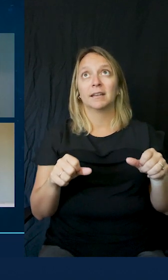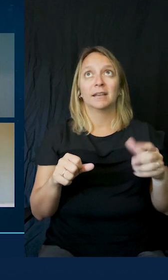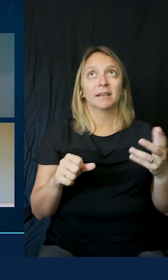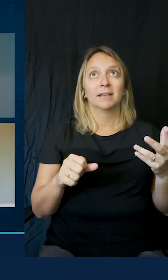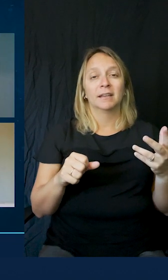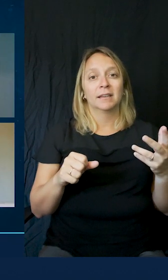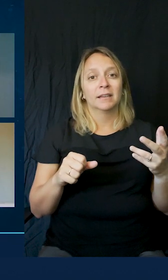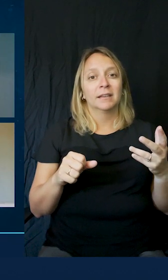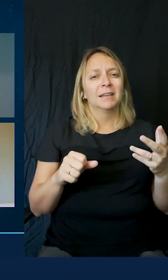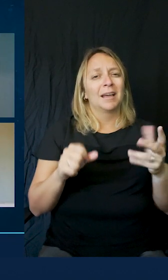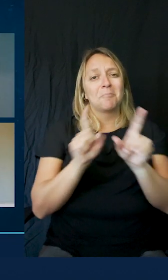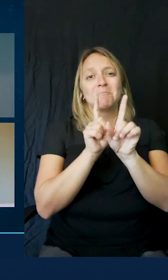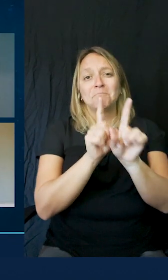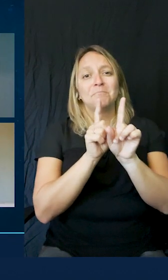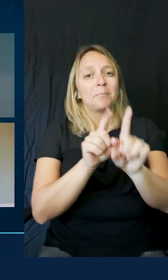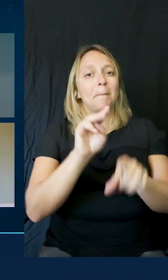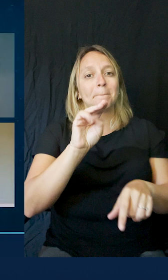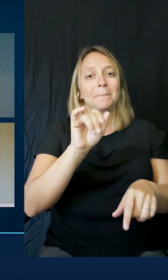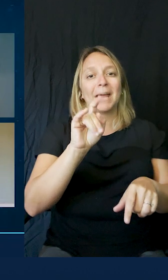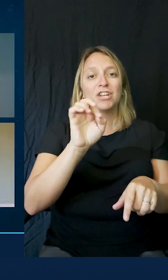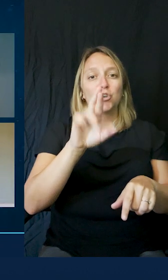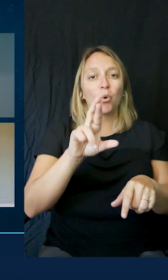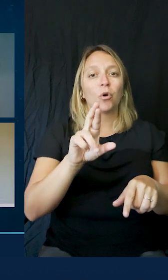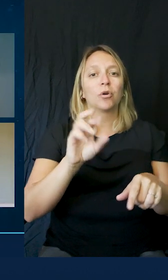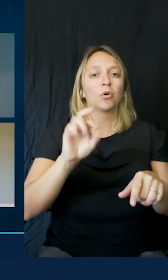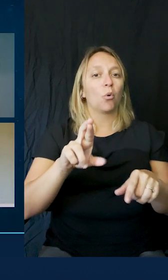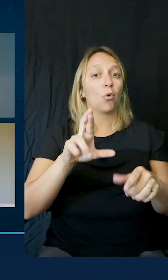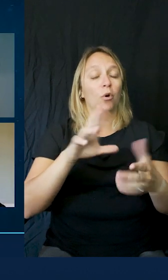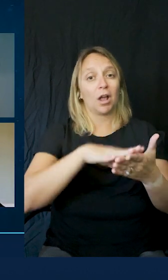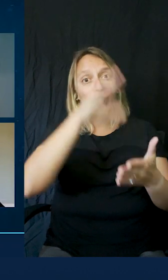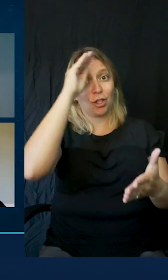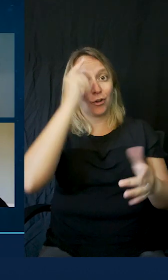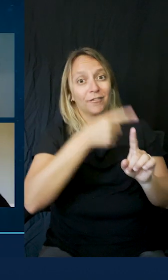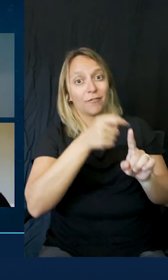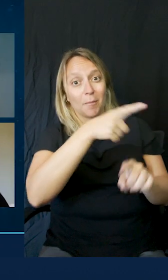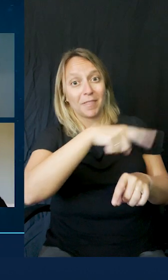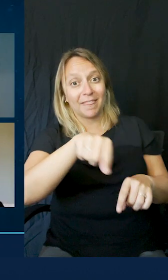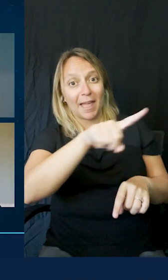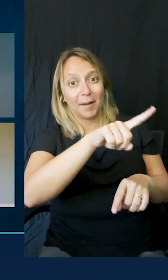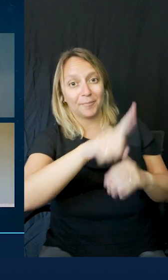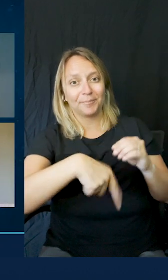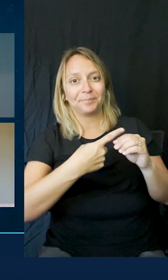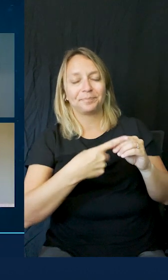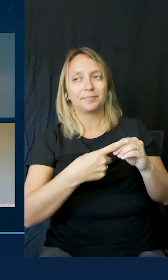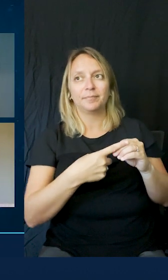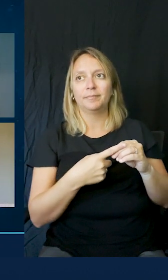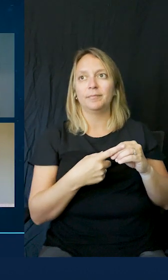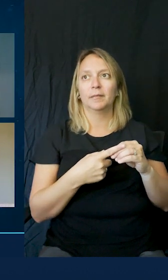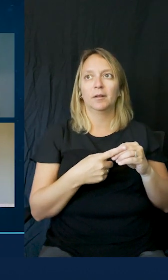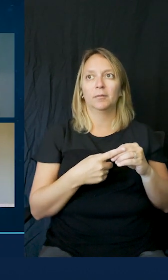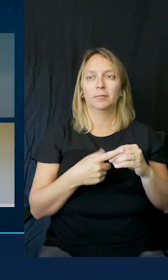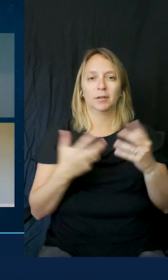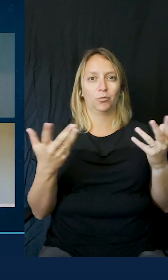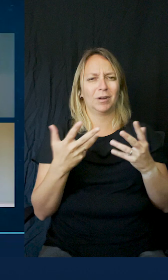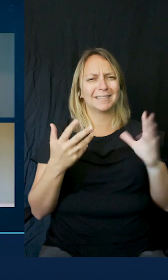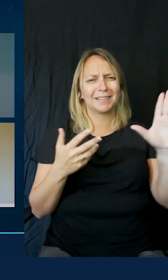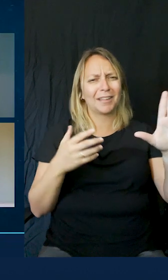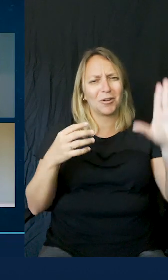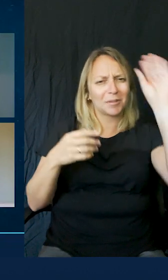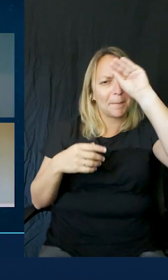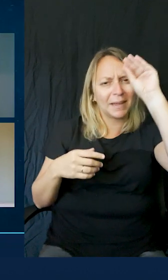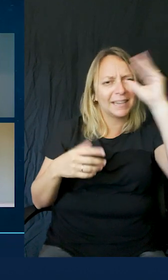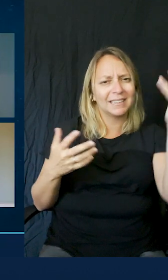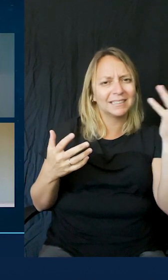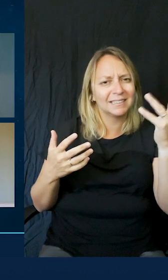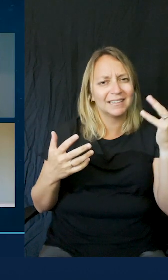be a mentor or even learn from the youth about what their opinions are, I feel